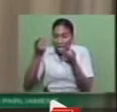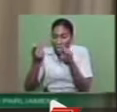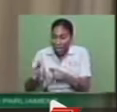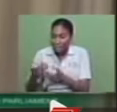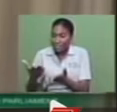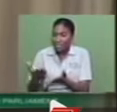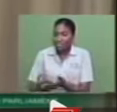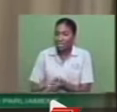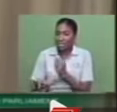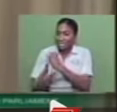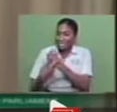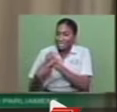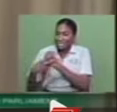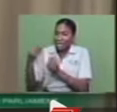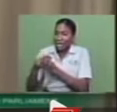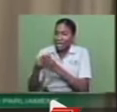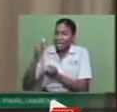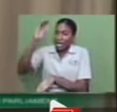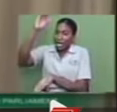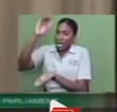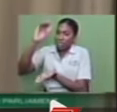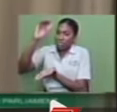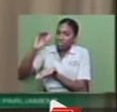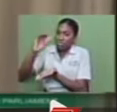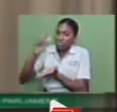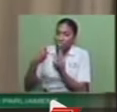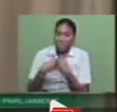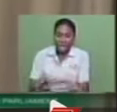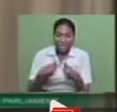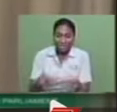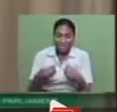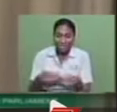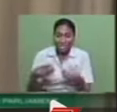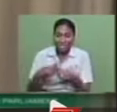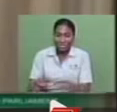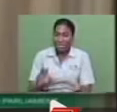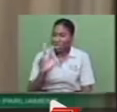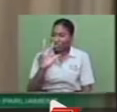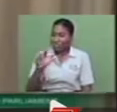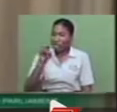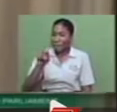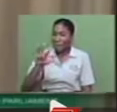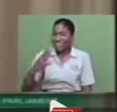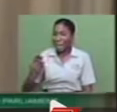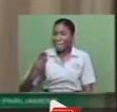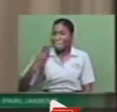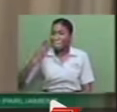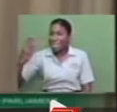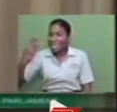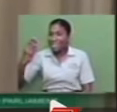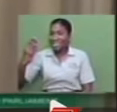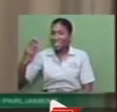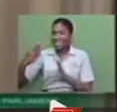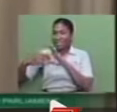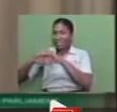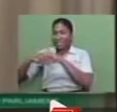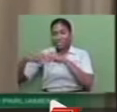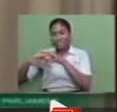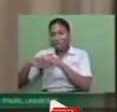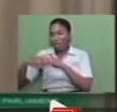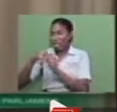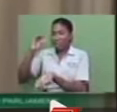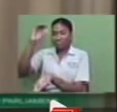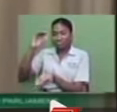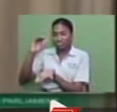billion, representing a decline of almost $3.5 billion, a 33% decline in